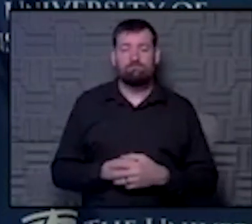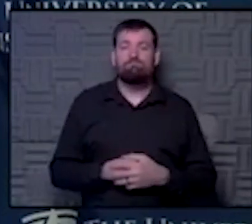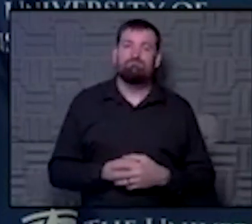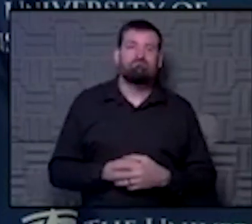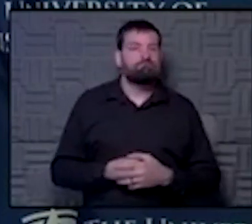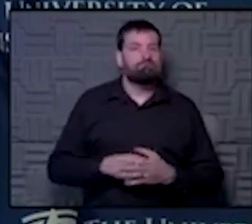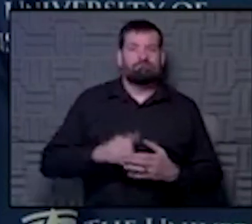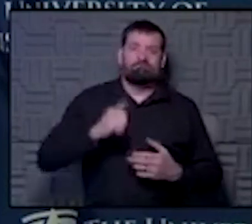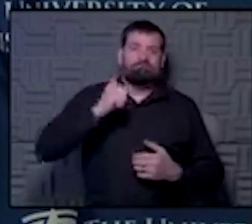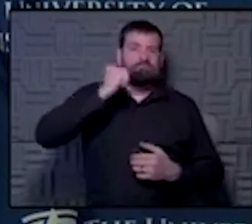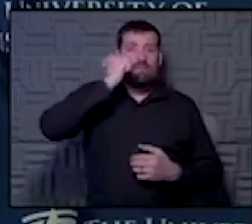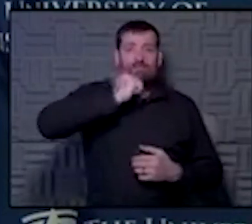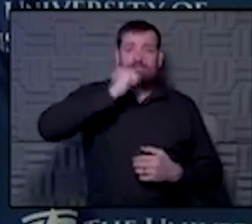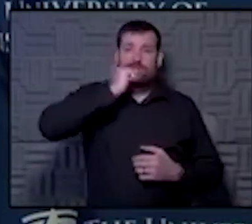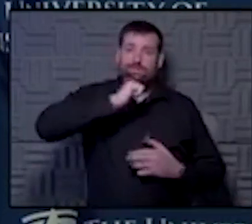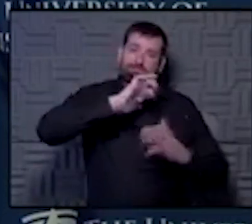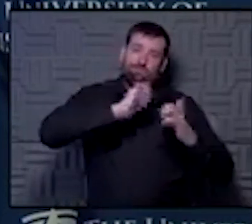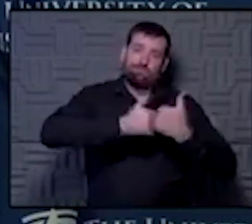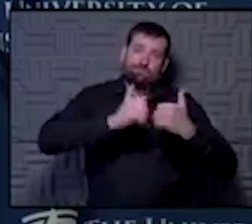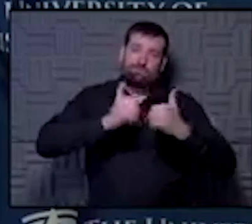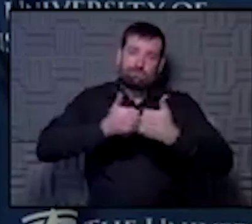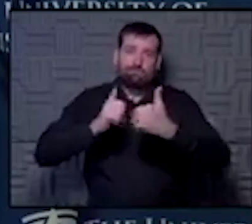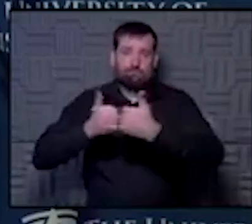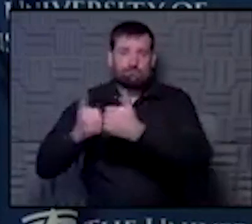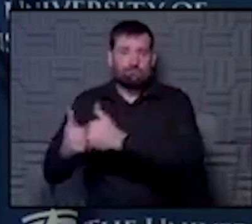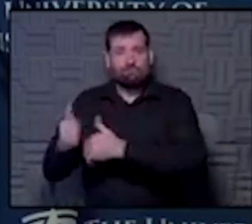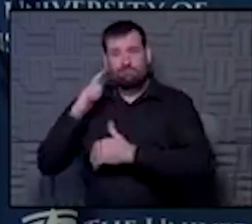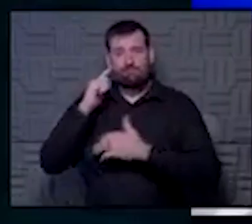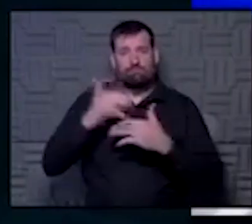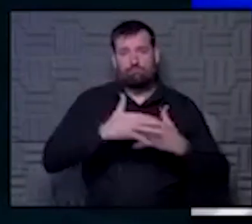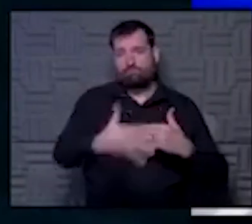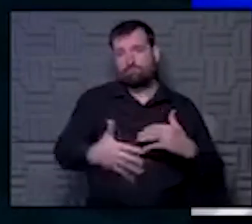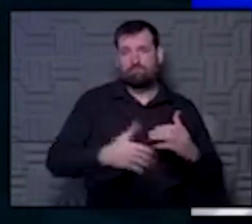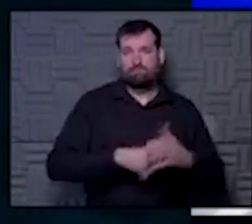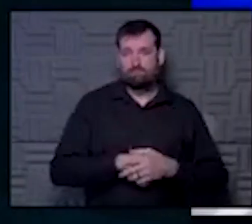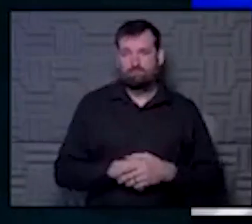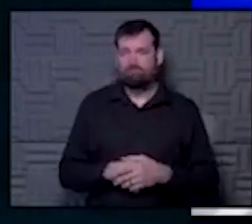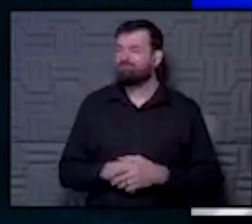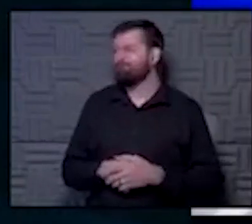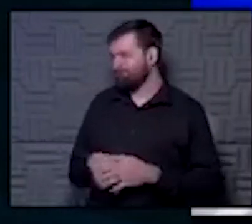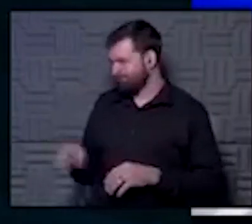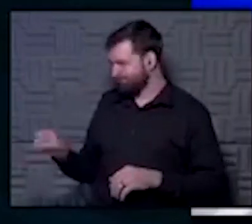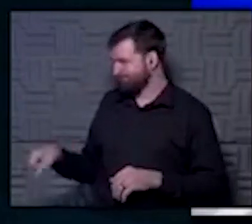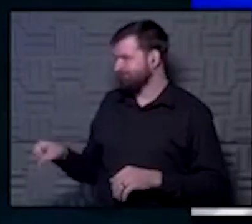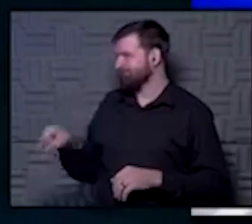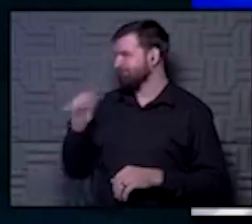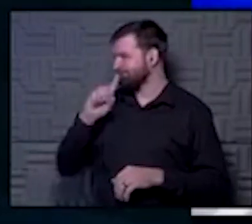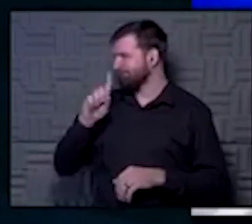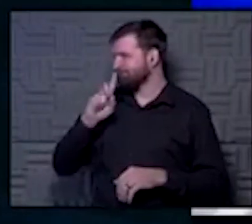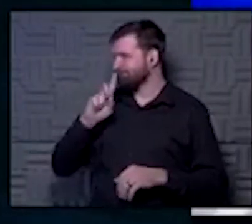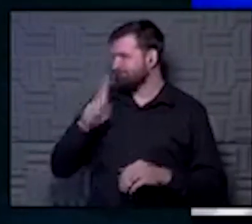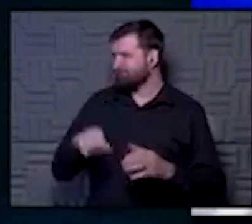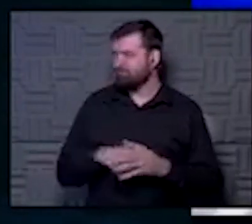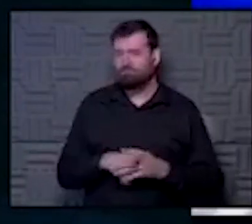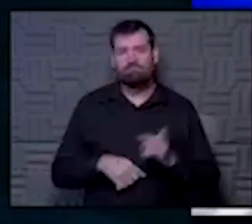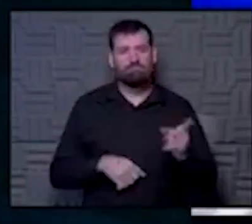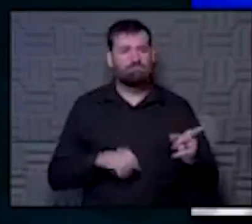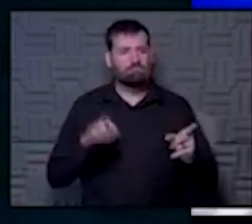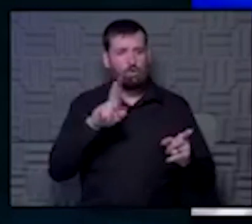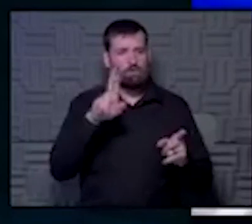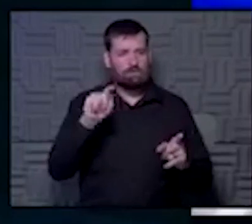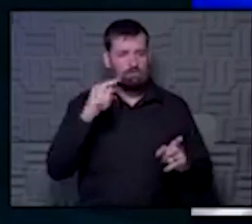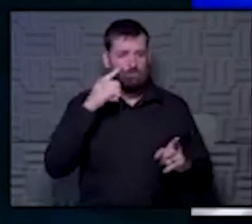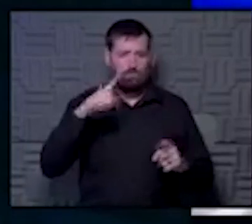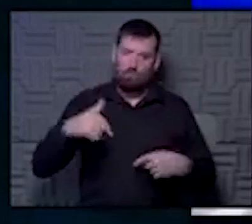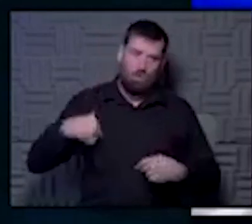day-to-day challenge to go forward. Yeah, it is a challenge, isn't it? So you've been an RT for a